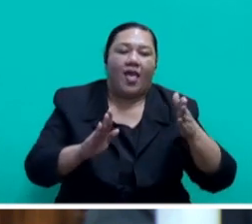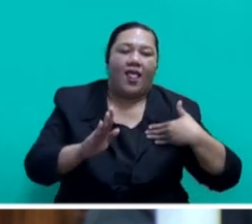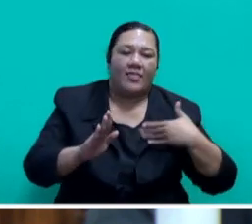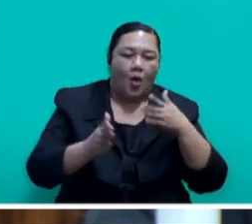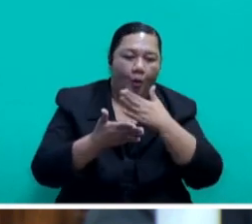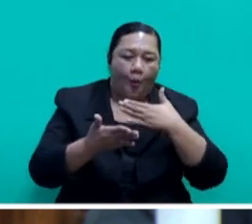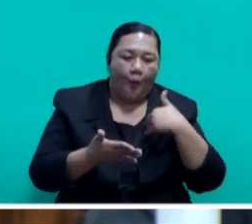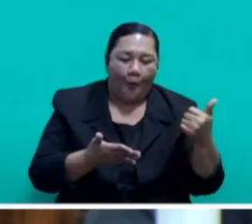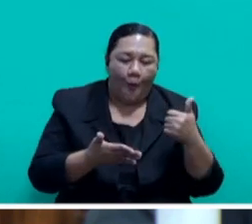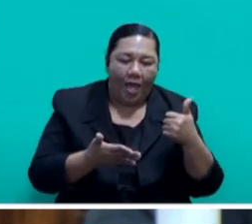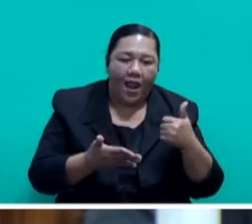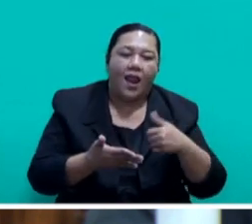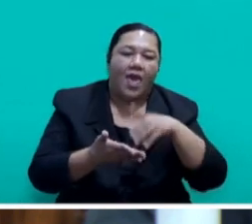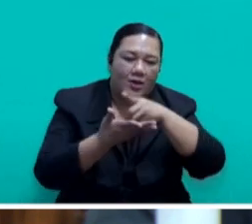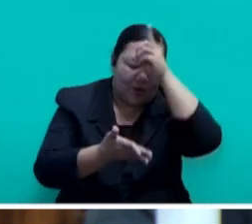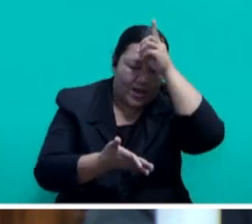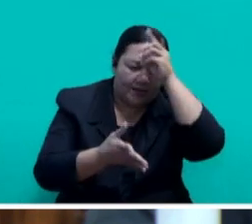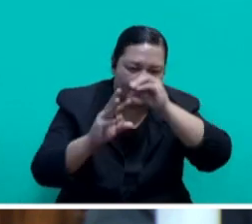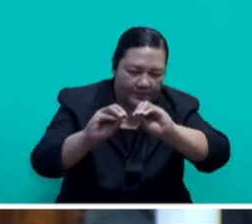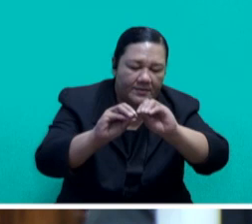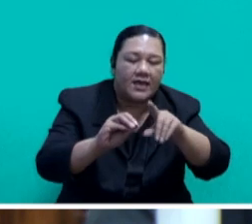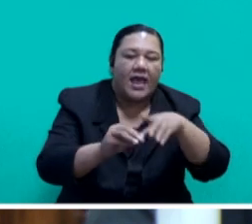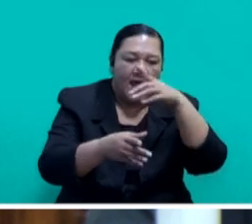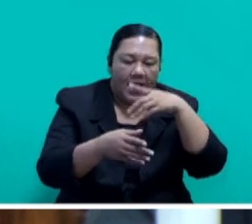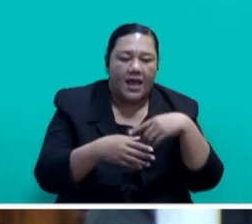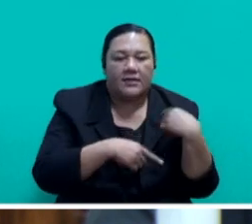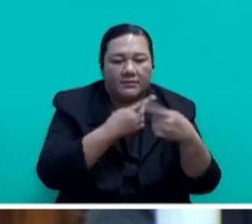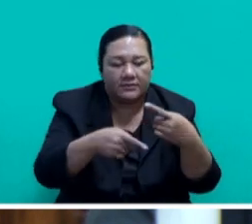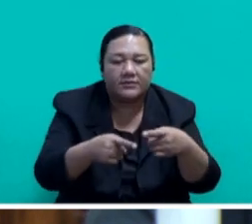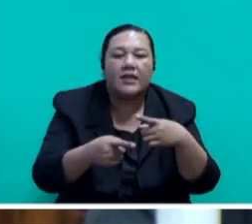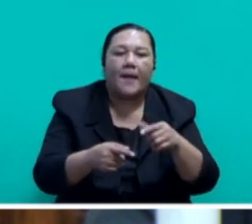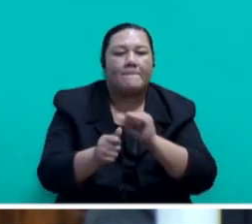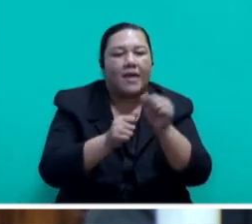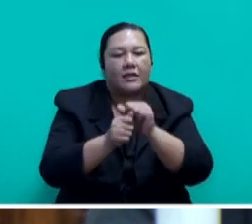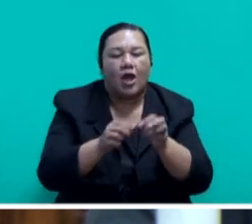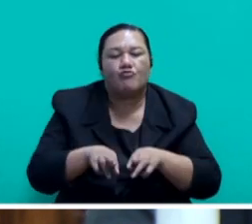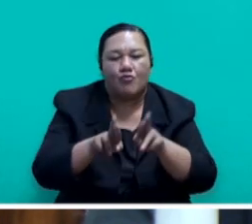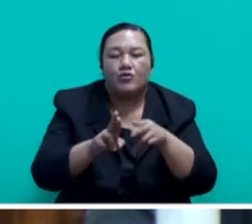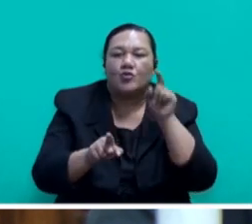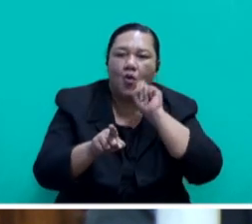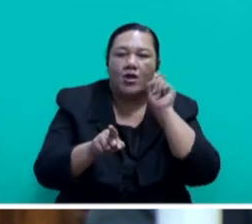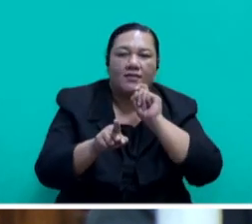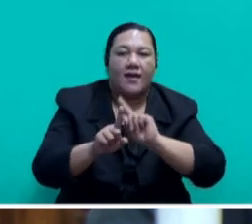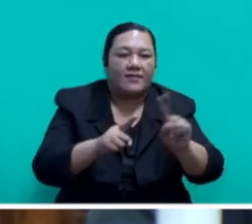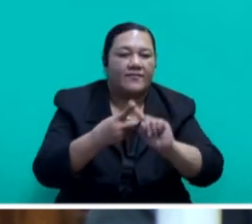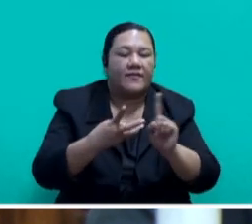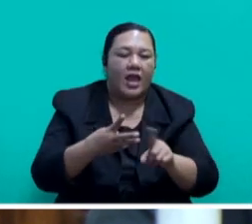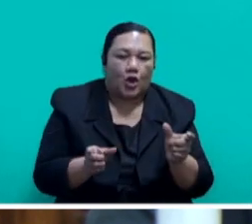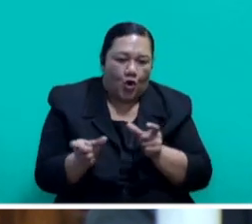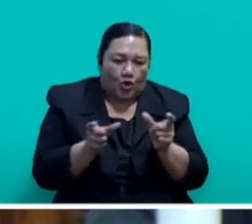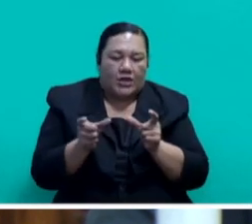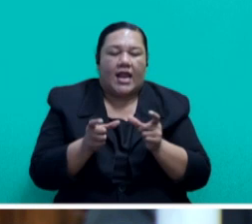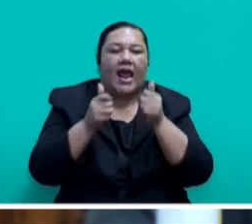well-educated population and improving access to better roads, water, and coordinated